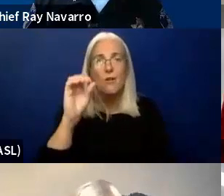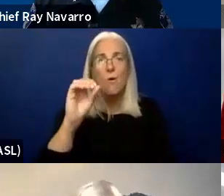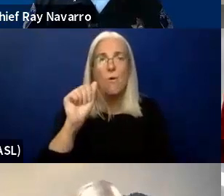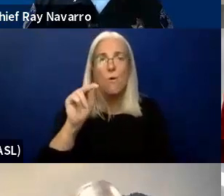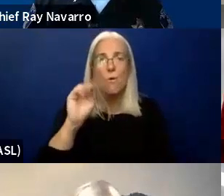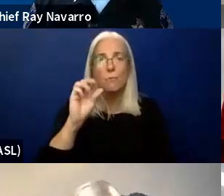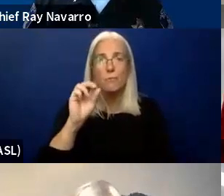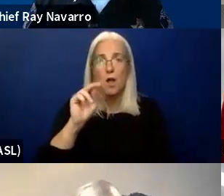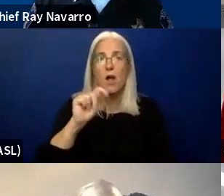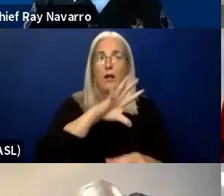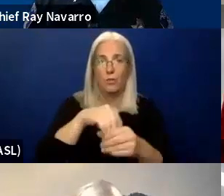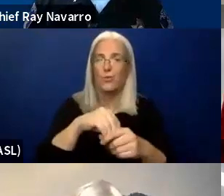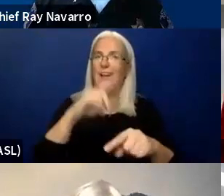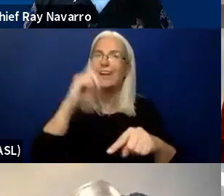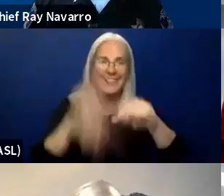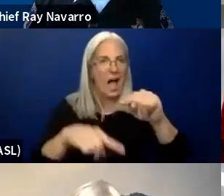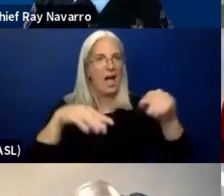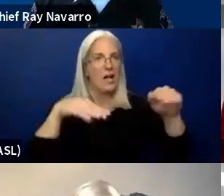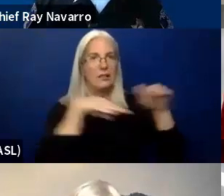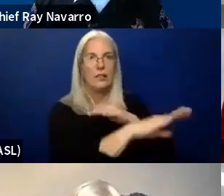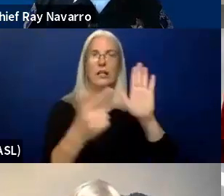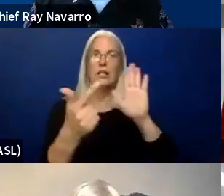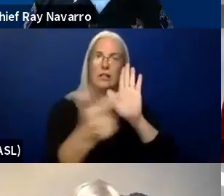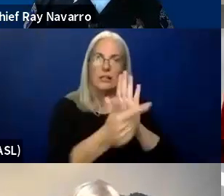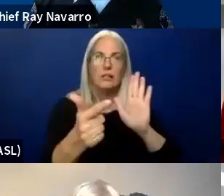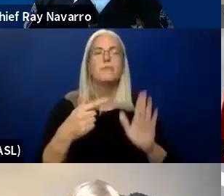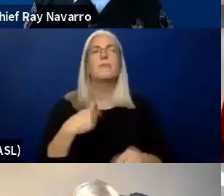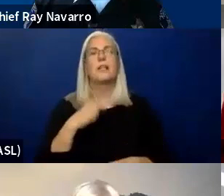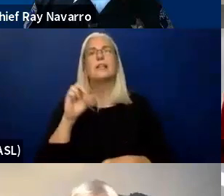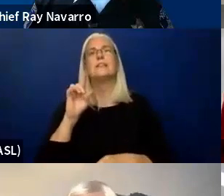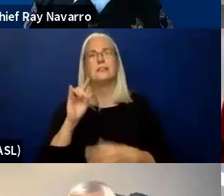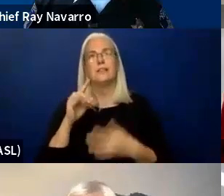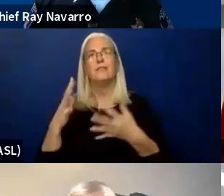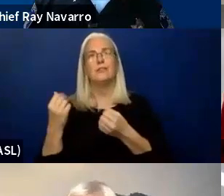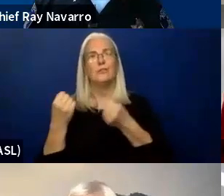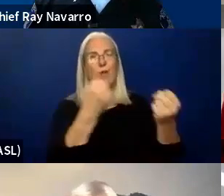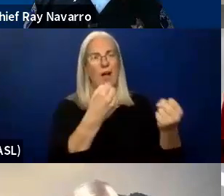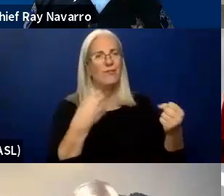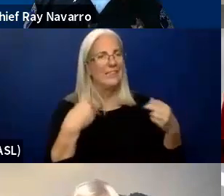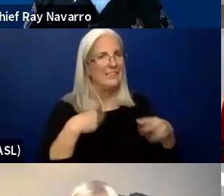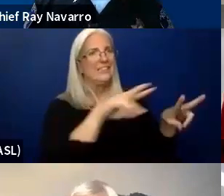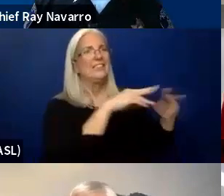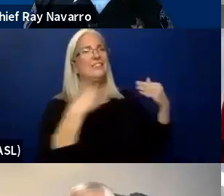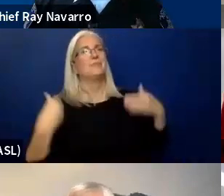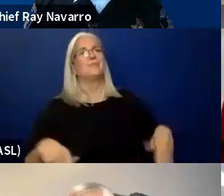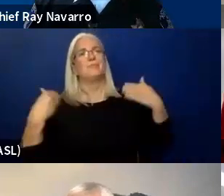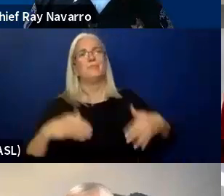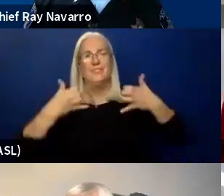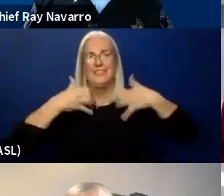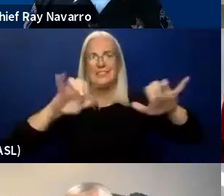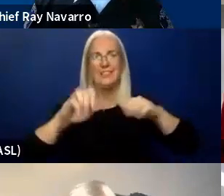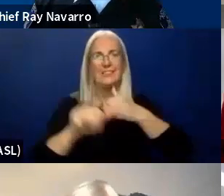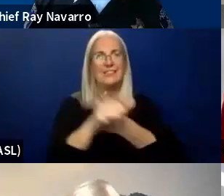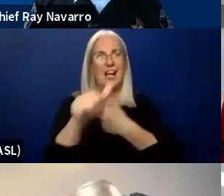took a drive out there today, and it is still very dangerous. There's crews that are doing a lot of work to